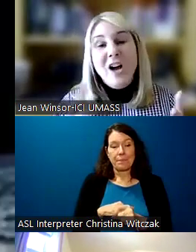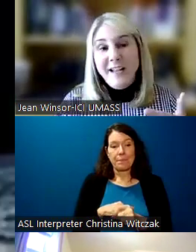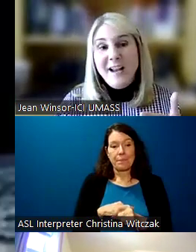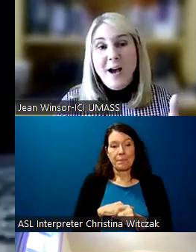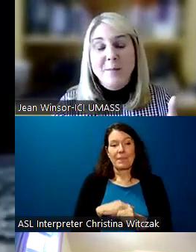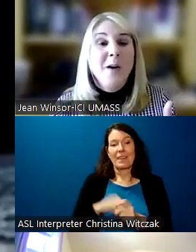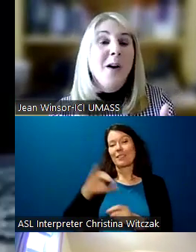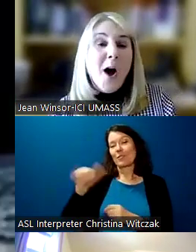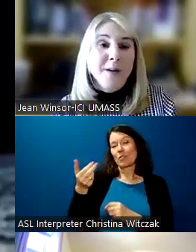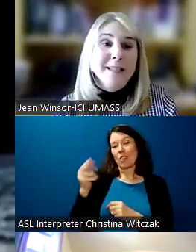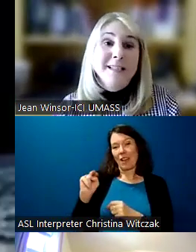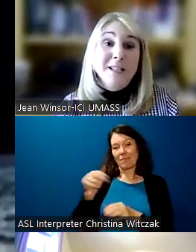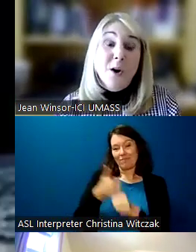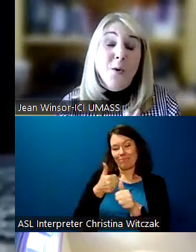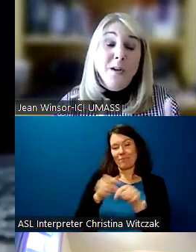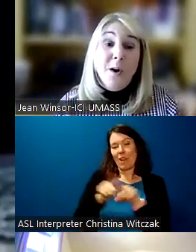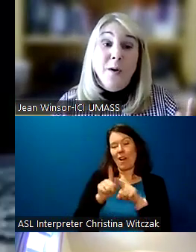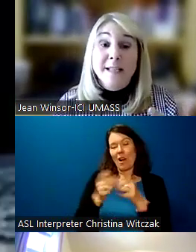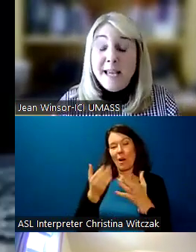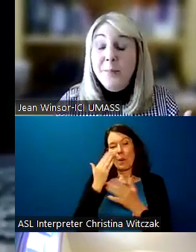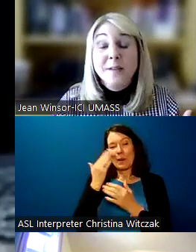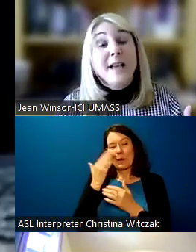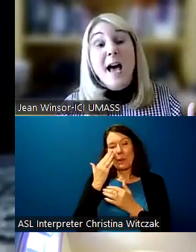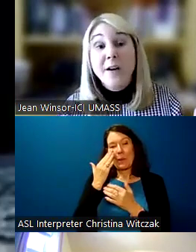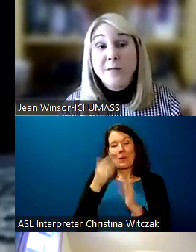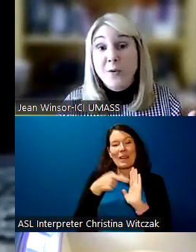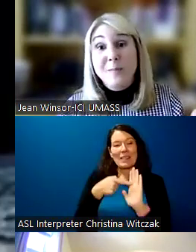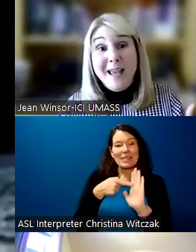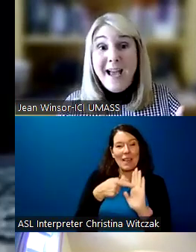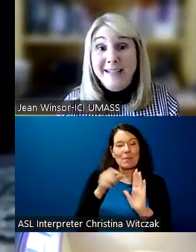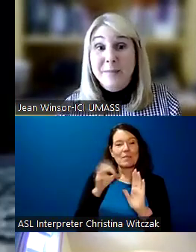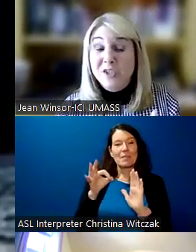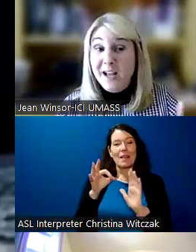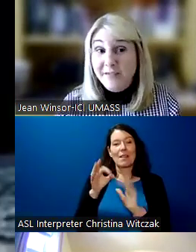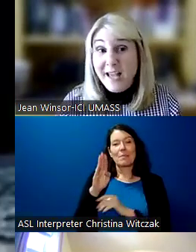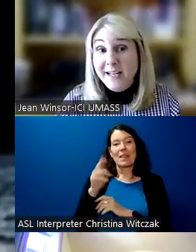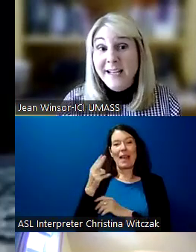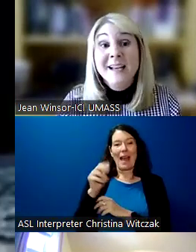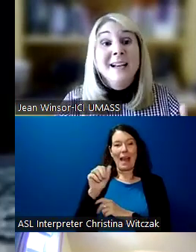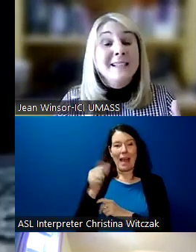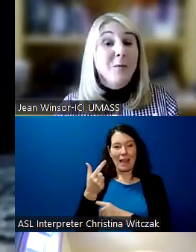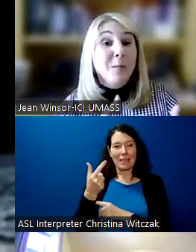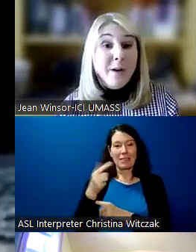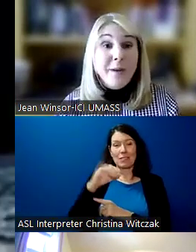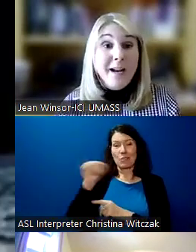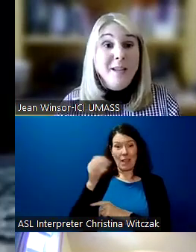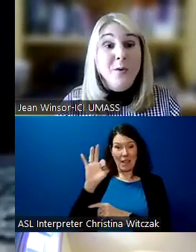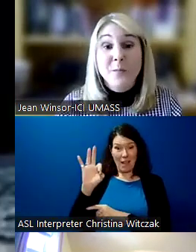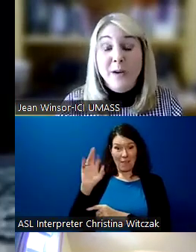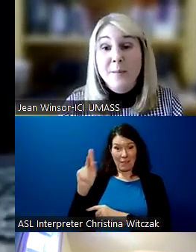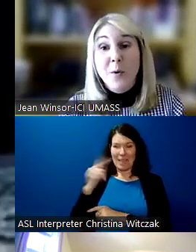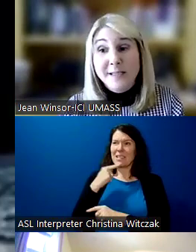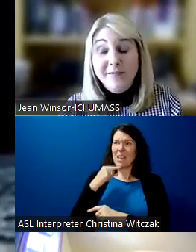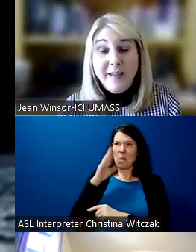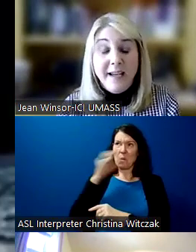then John always likes to know, examples of those BHAGs. I mean, John F. Kennedy said, we're going to put a man on the moon and